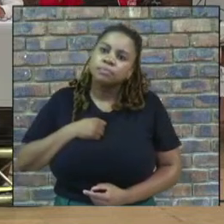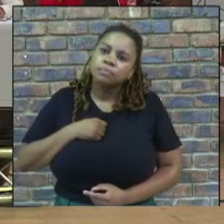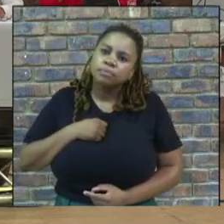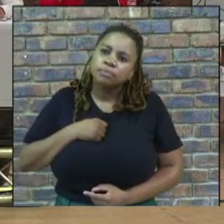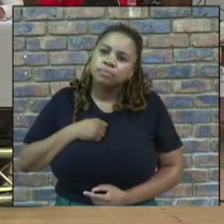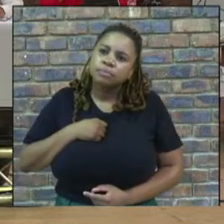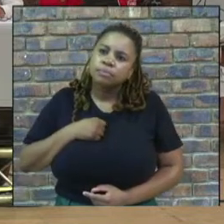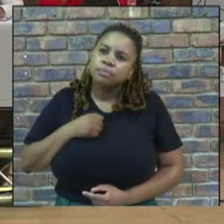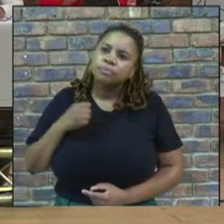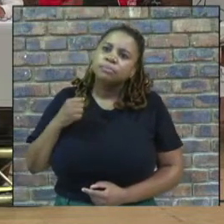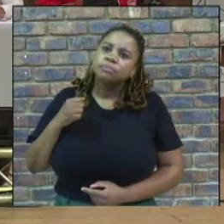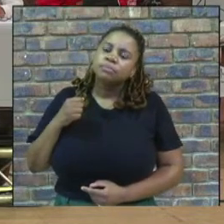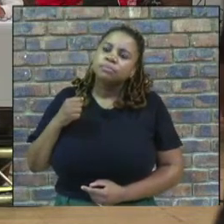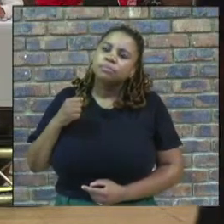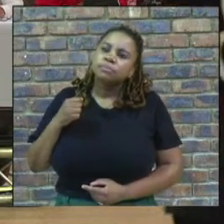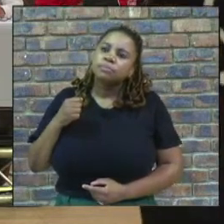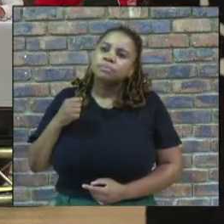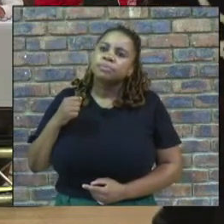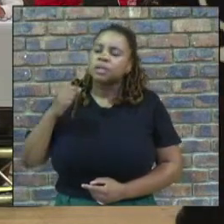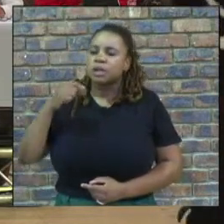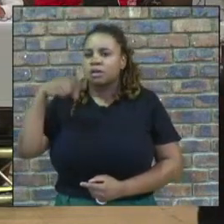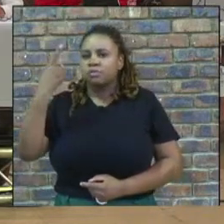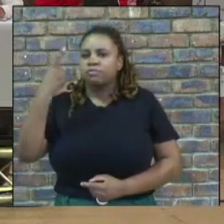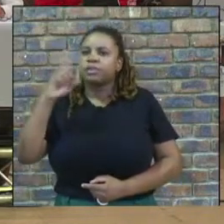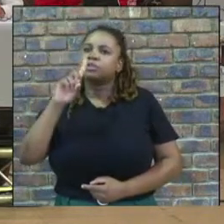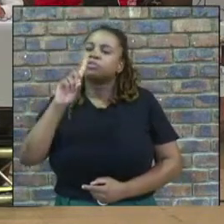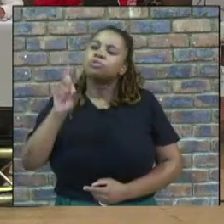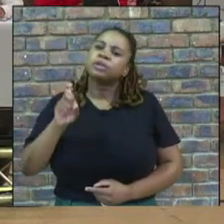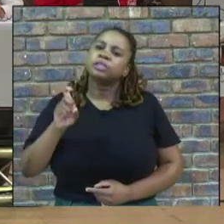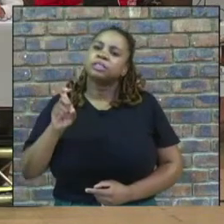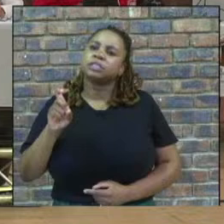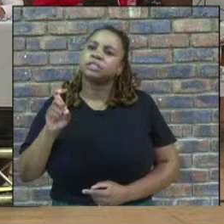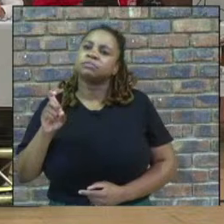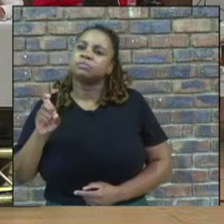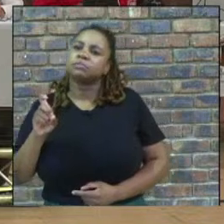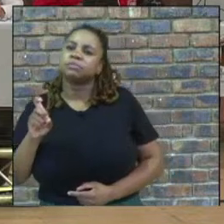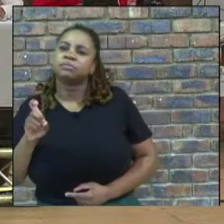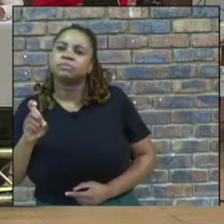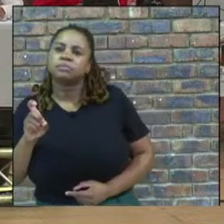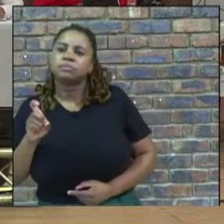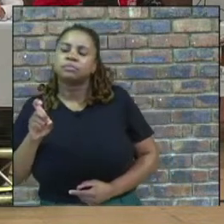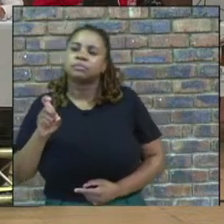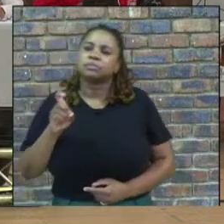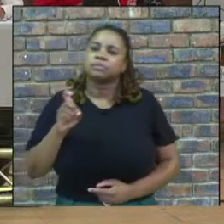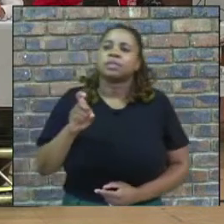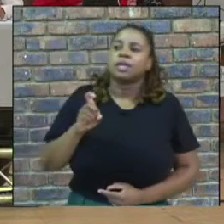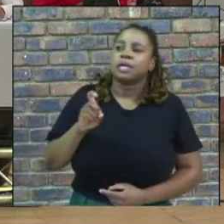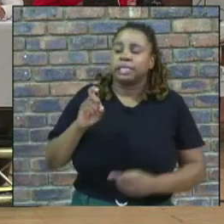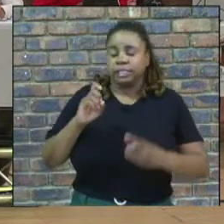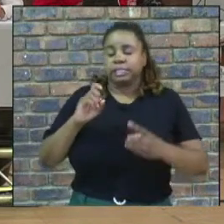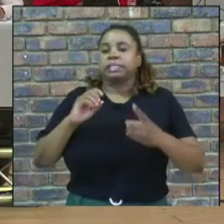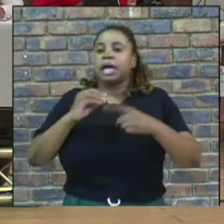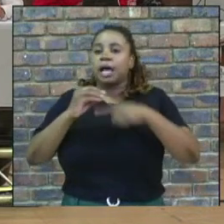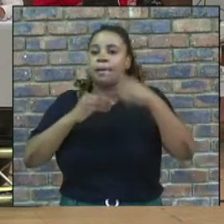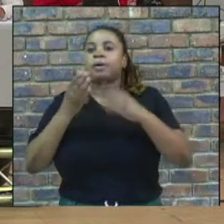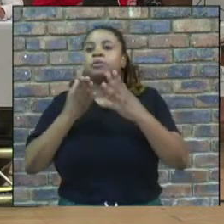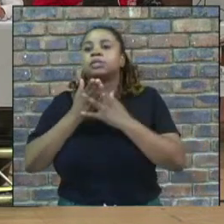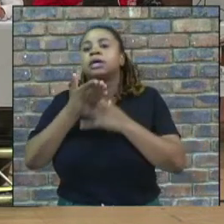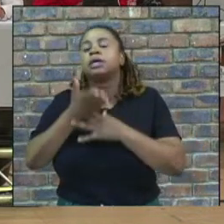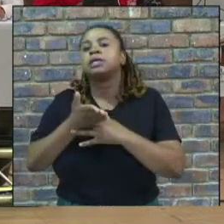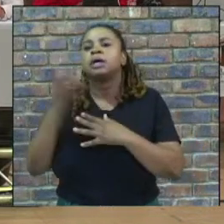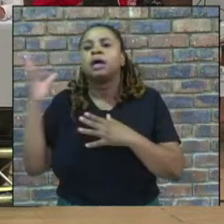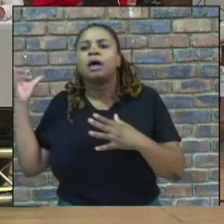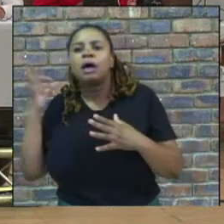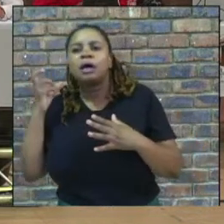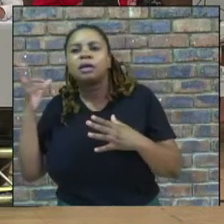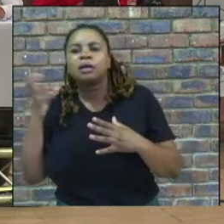Zandspruit. My first question relates to access. I heard that to